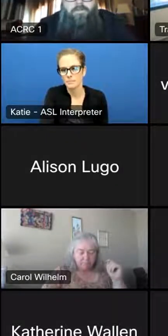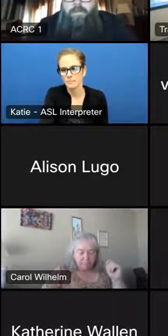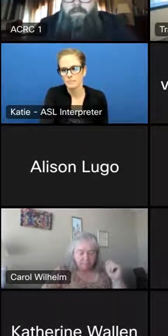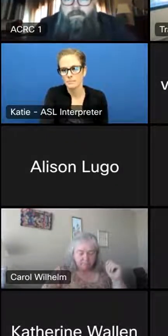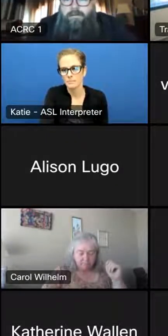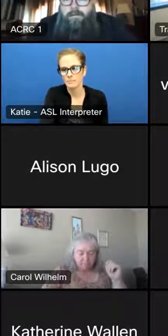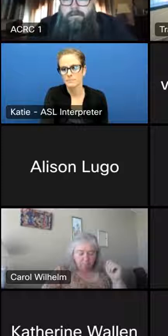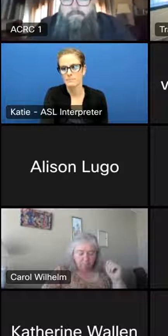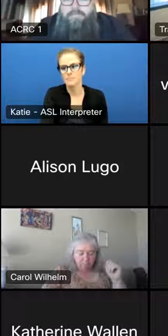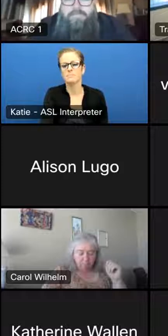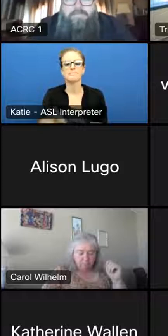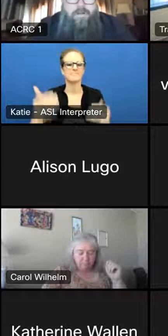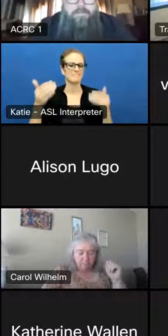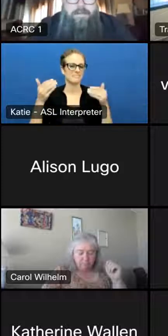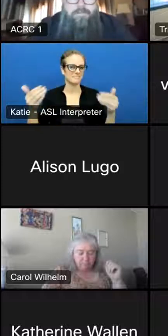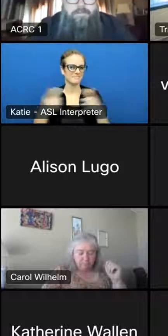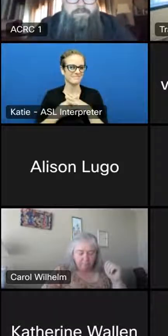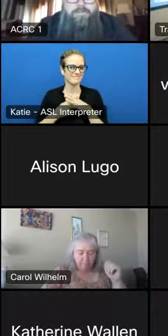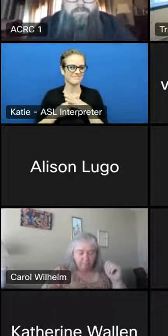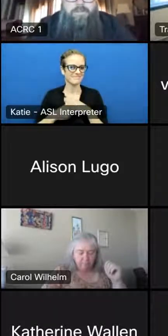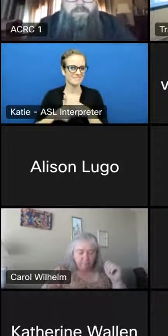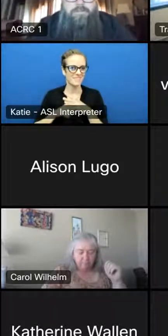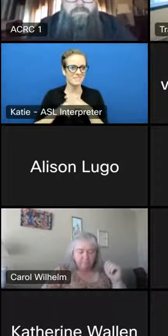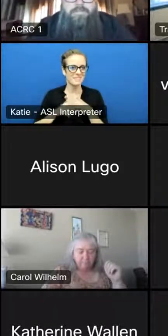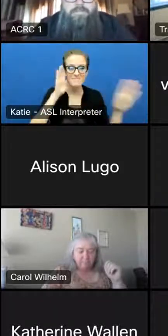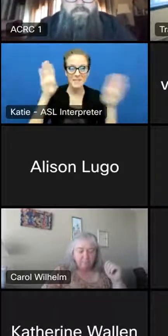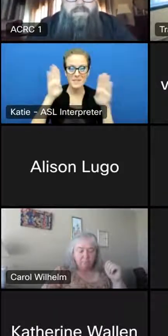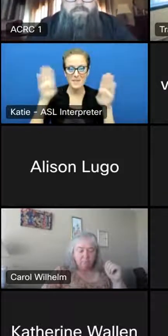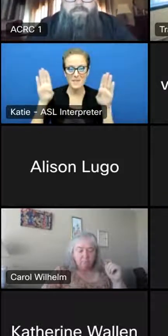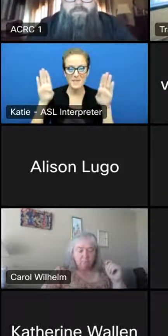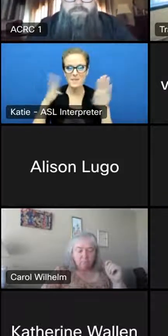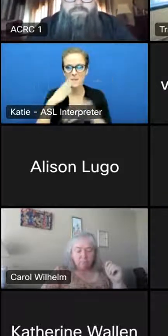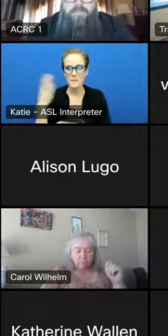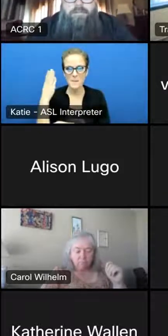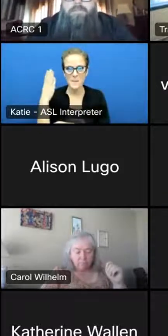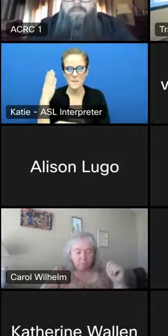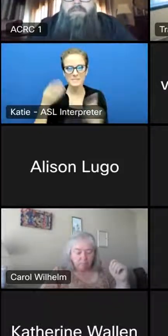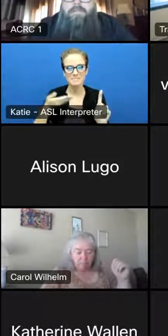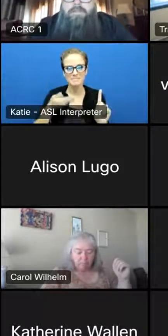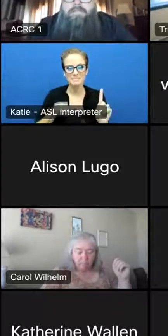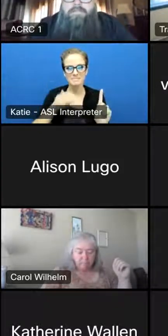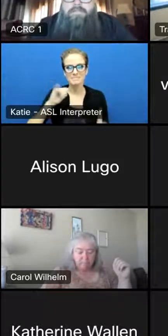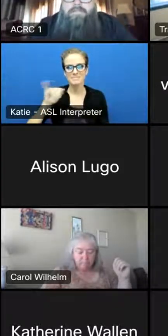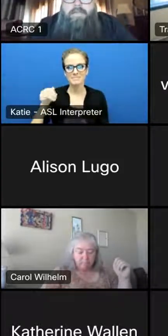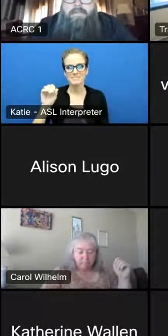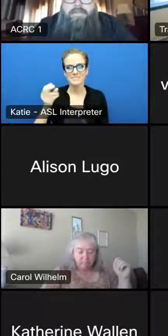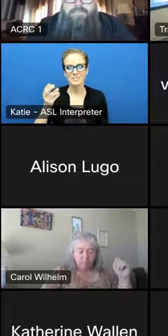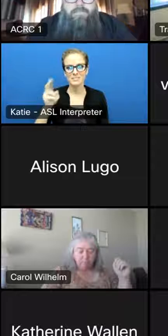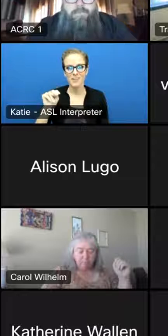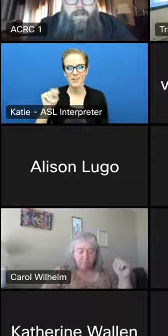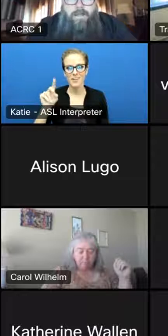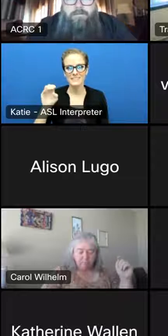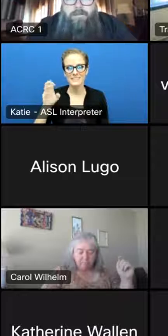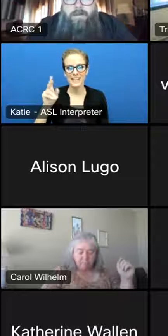Well, hello and good morning. This is John Decker, the Director of Community Services at Alta California Regional Center. Today